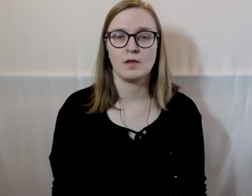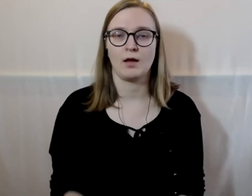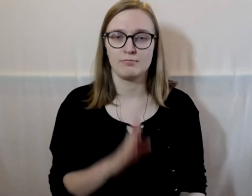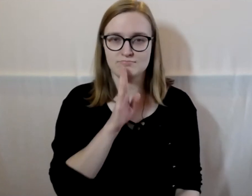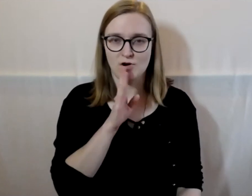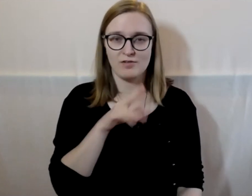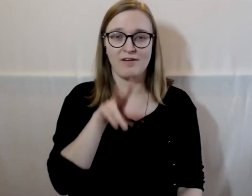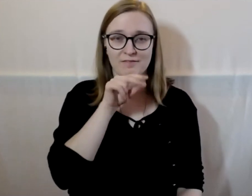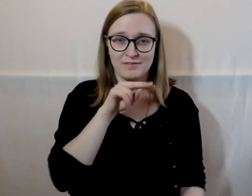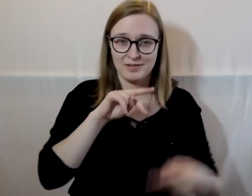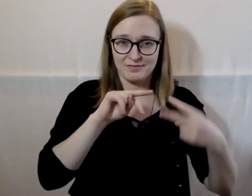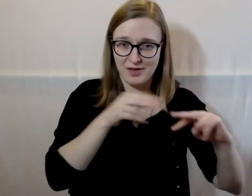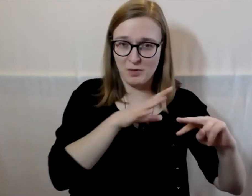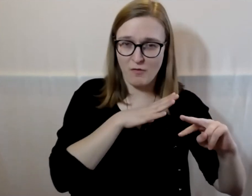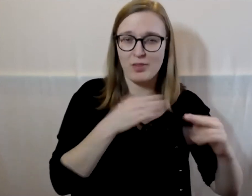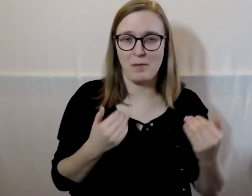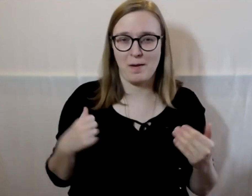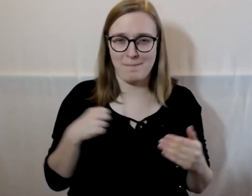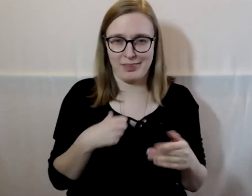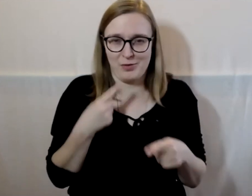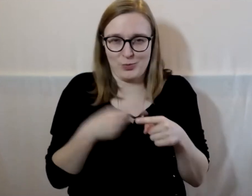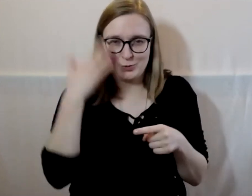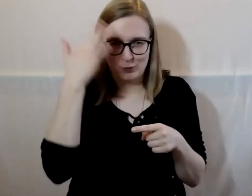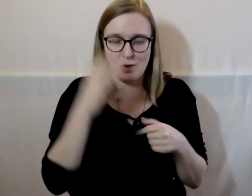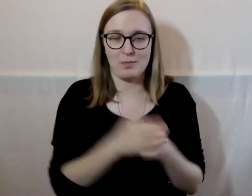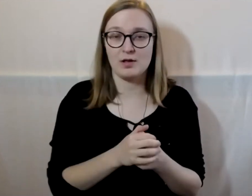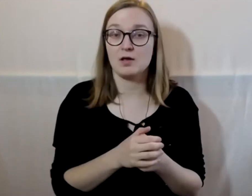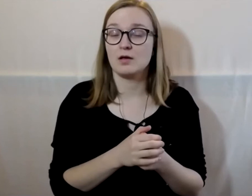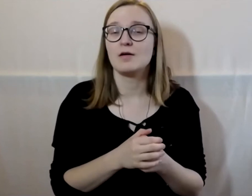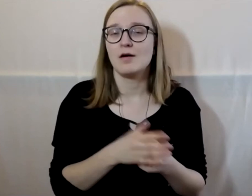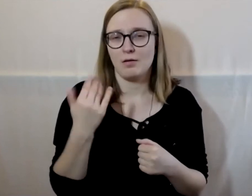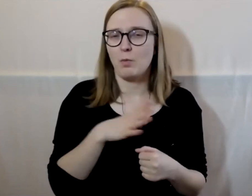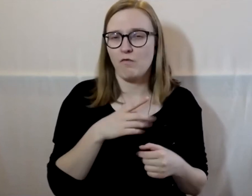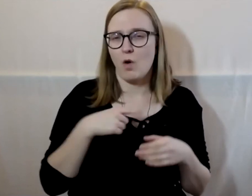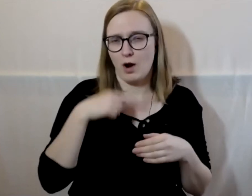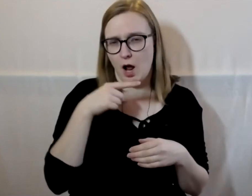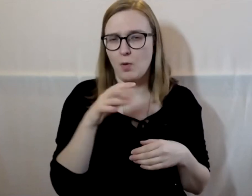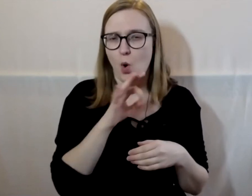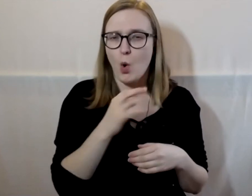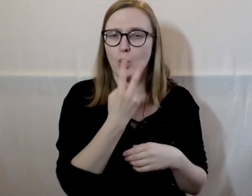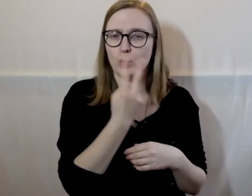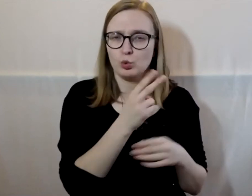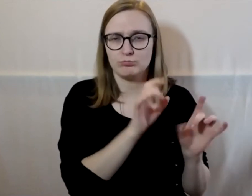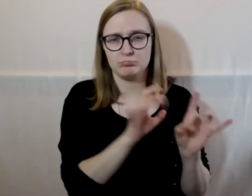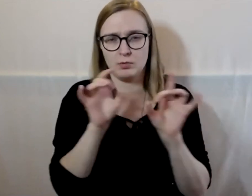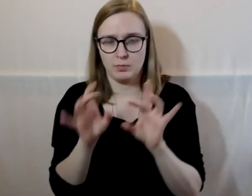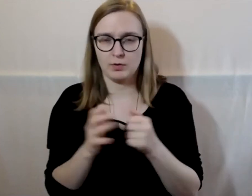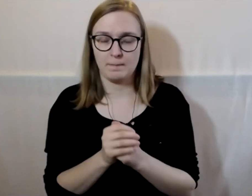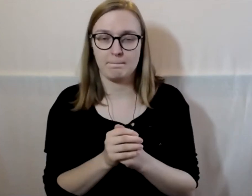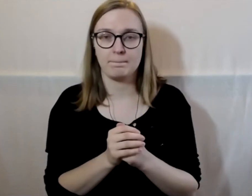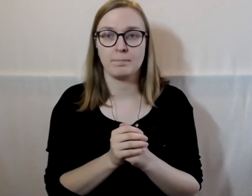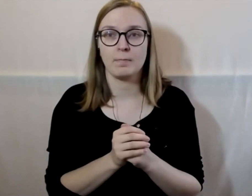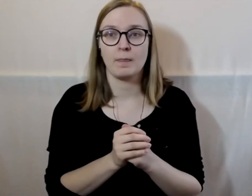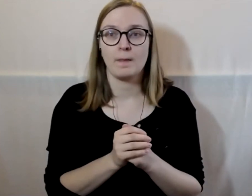there are two ways. Are we talking about the permanent job as a teacher,